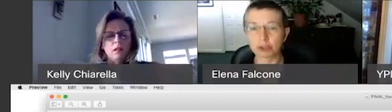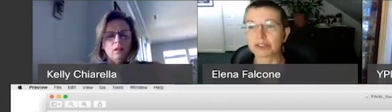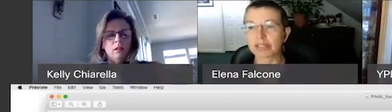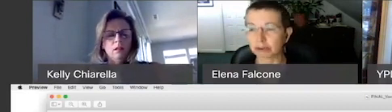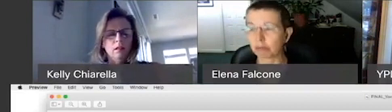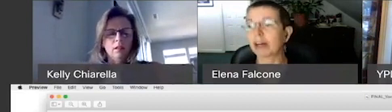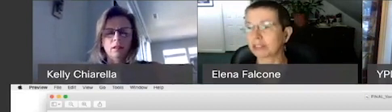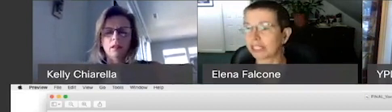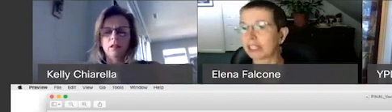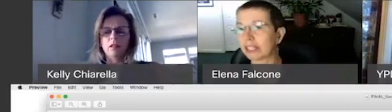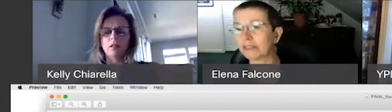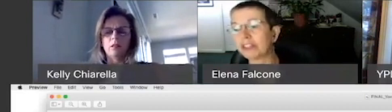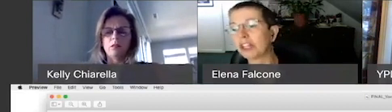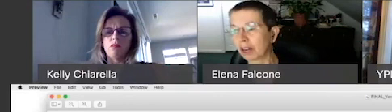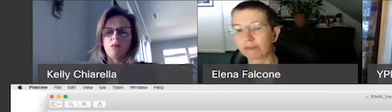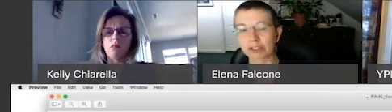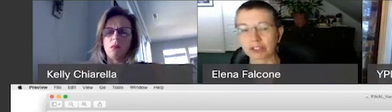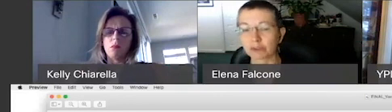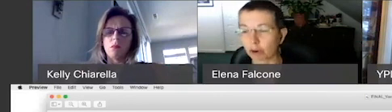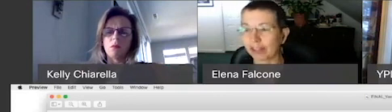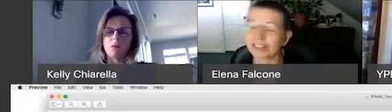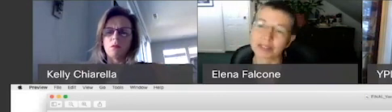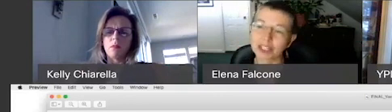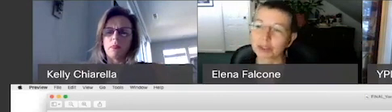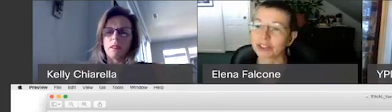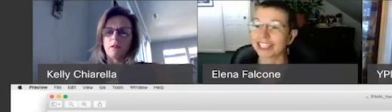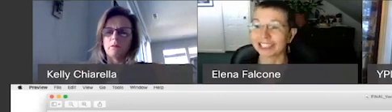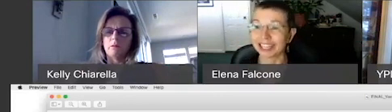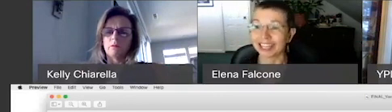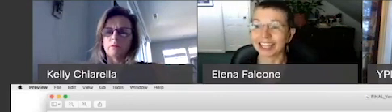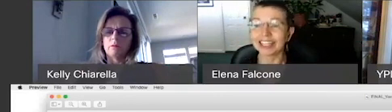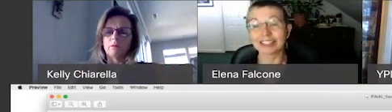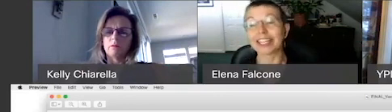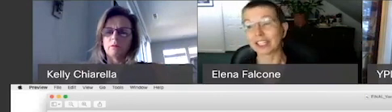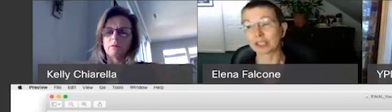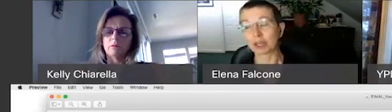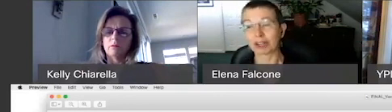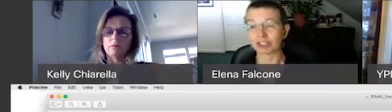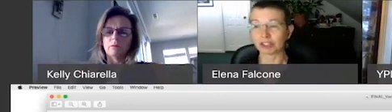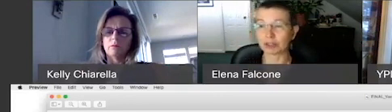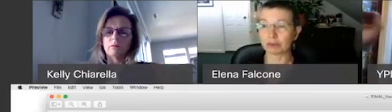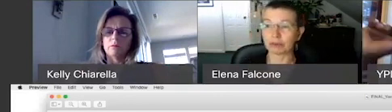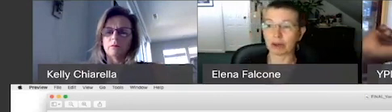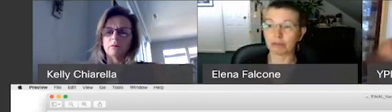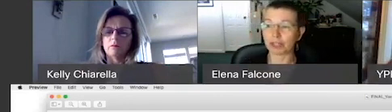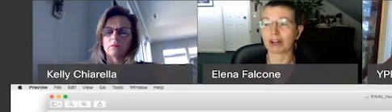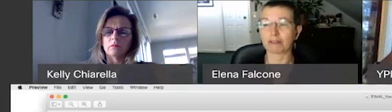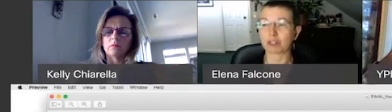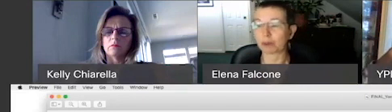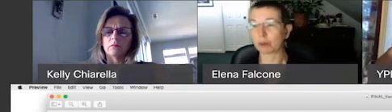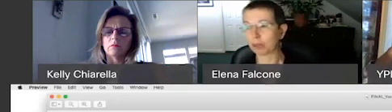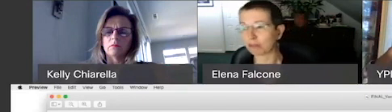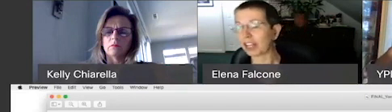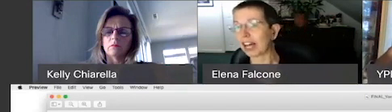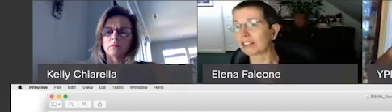to do this as robustly in a video conferencing format. And so that's what you're getting today. Today, actually, we're going not just to video